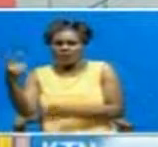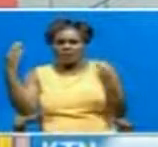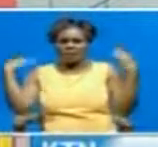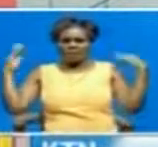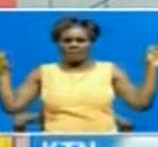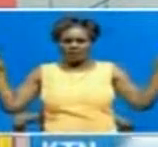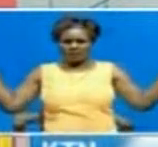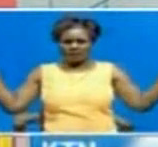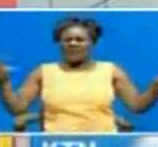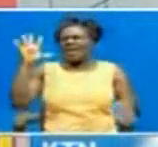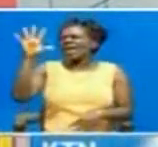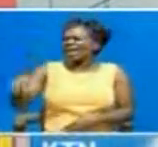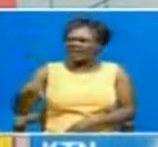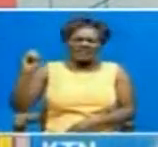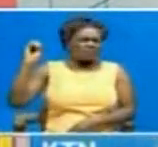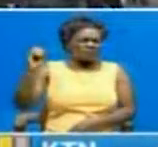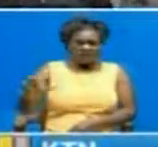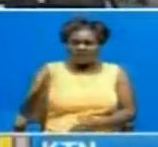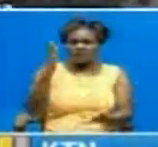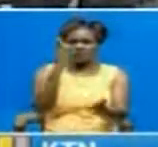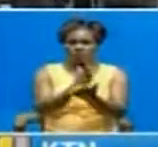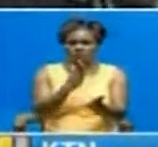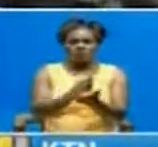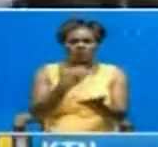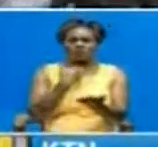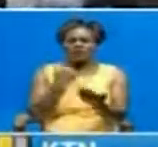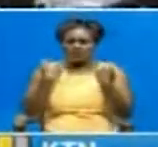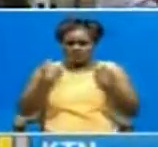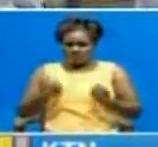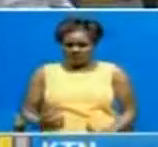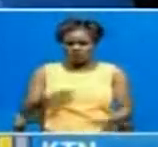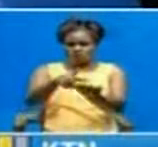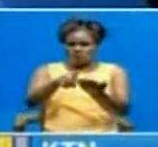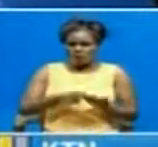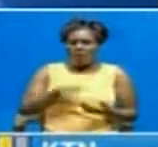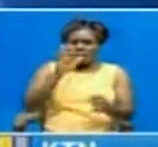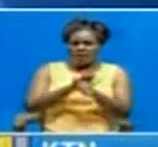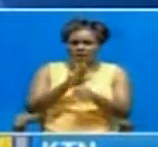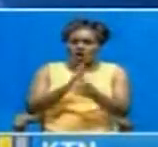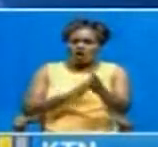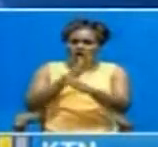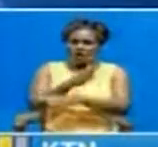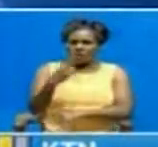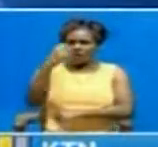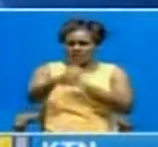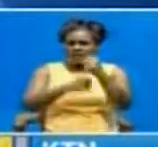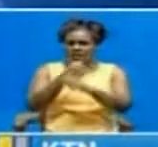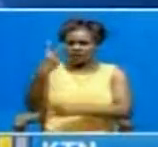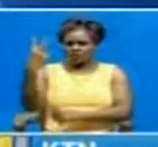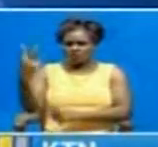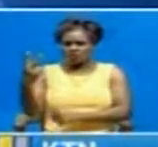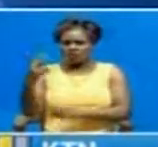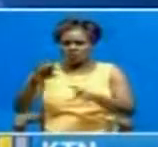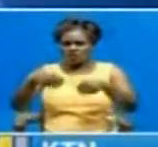has emerged as the most expensive to consumers looking for personal loans with a maturity of more than 2 years. The bank gives